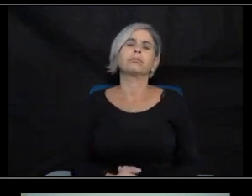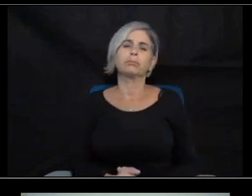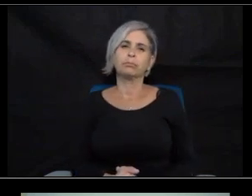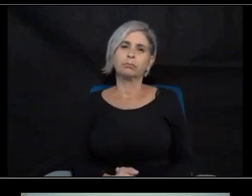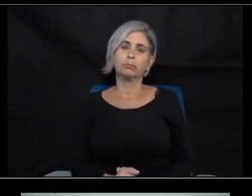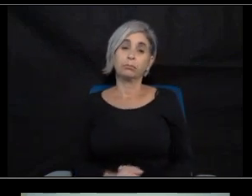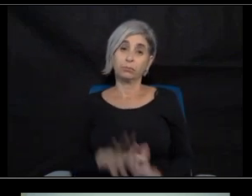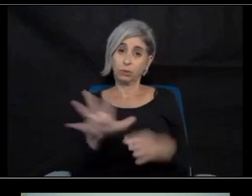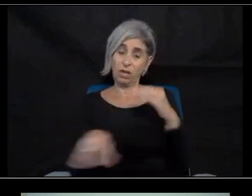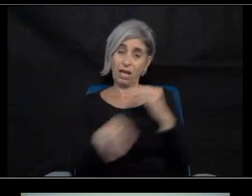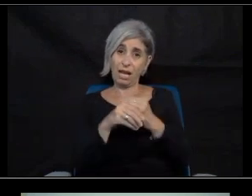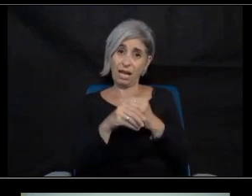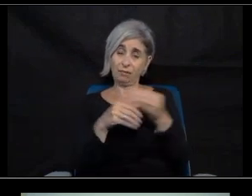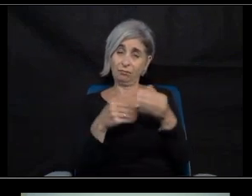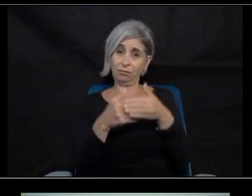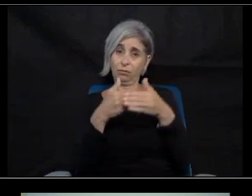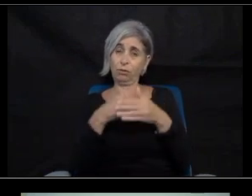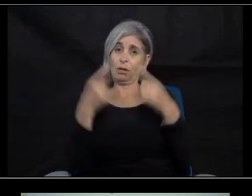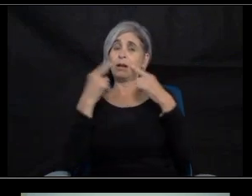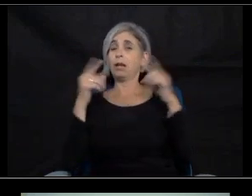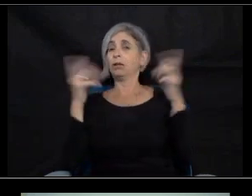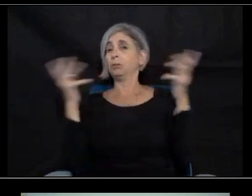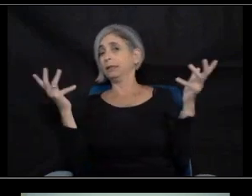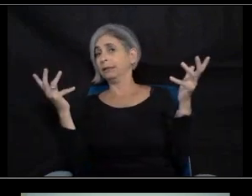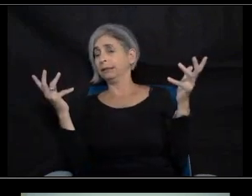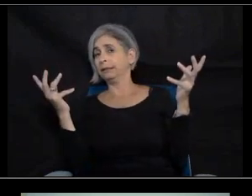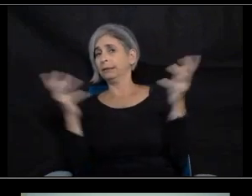Is there anything else before we move on to announcements?